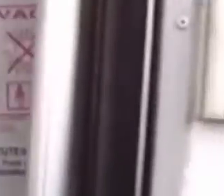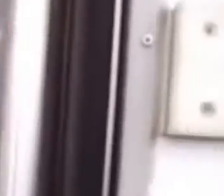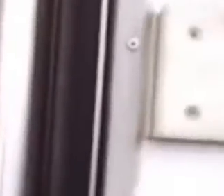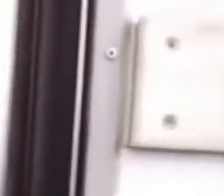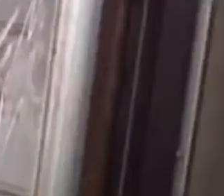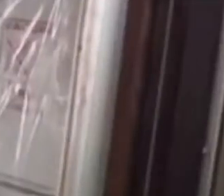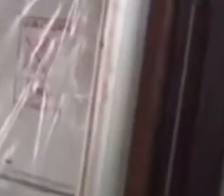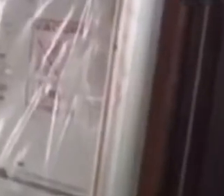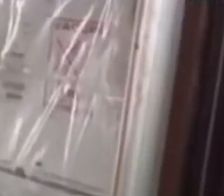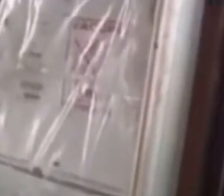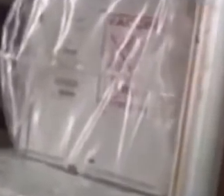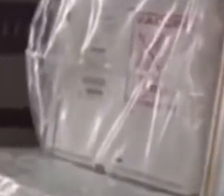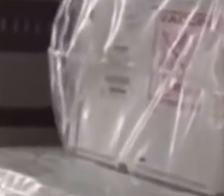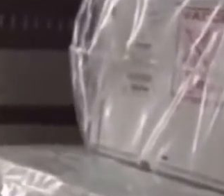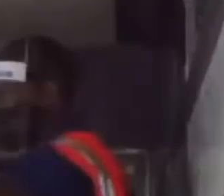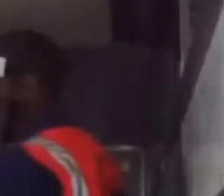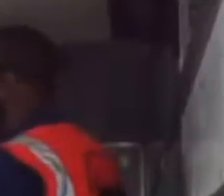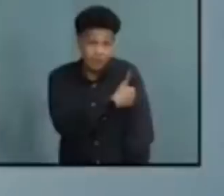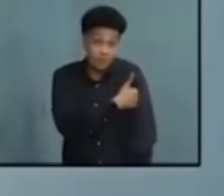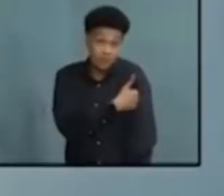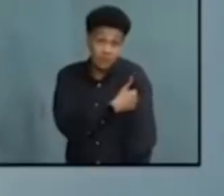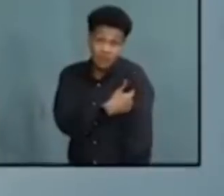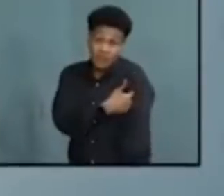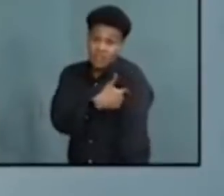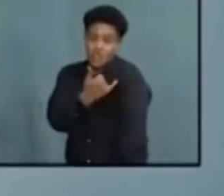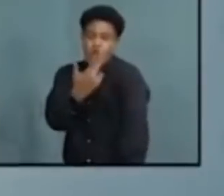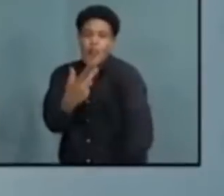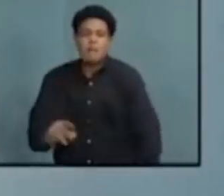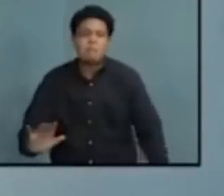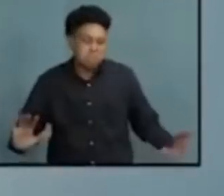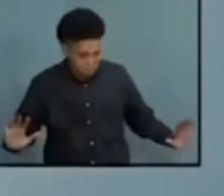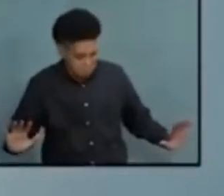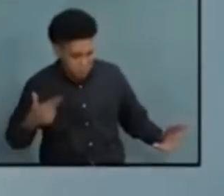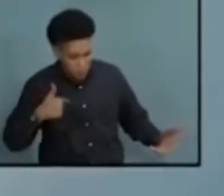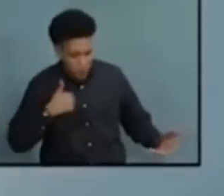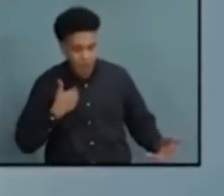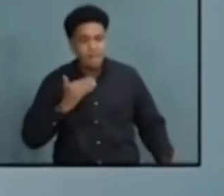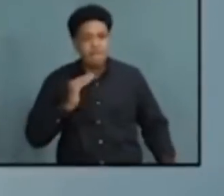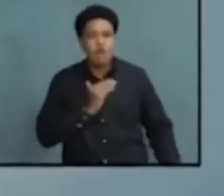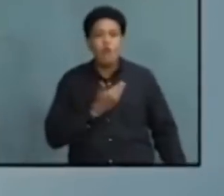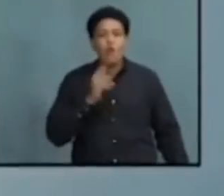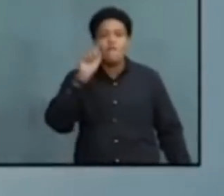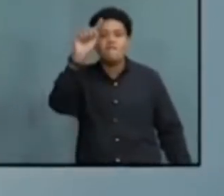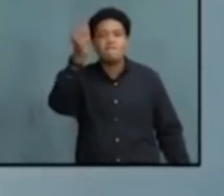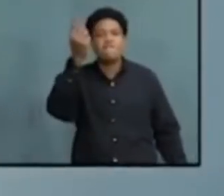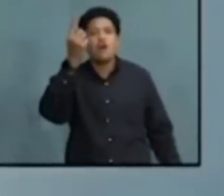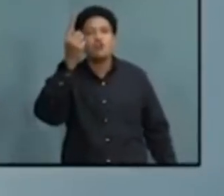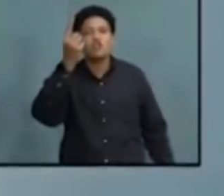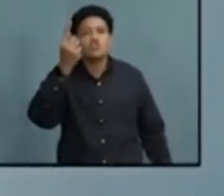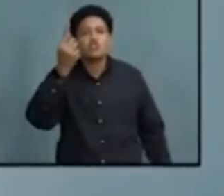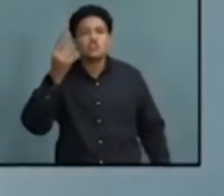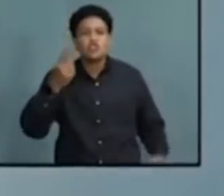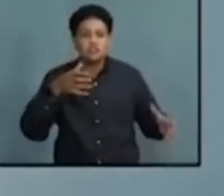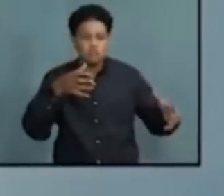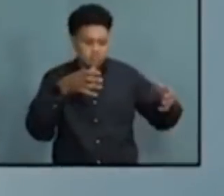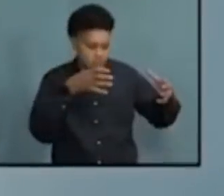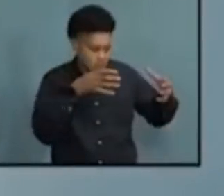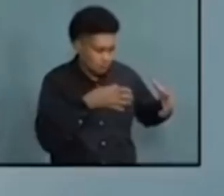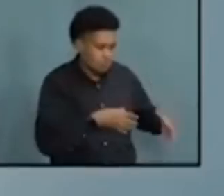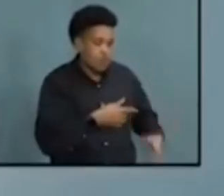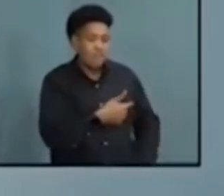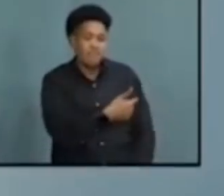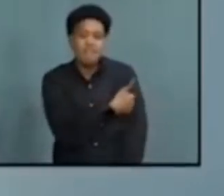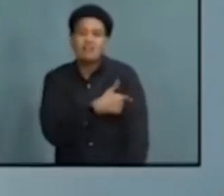,000 vaccines in the community. We have our first tranche of vaccines,